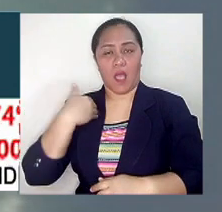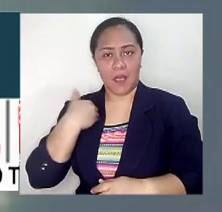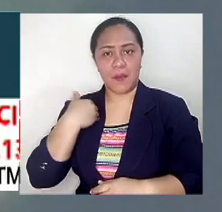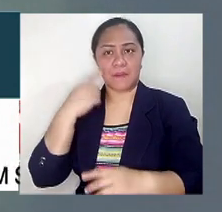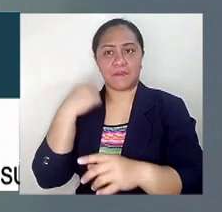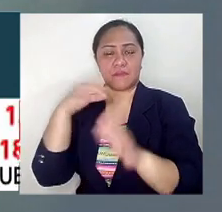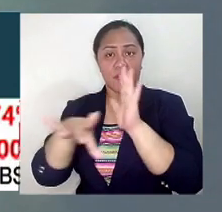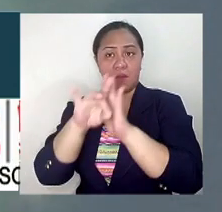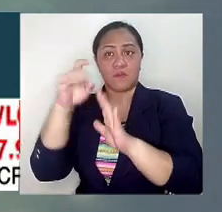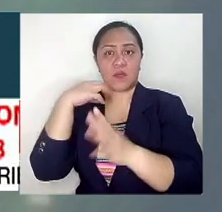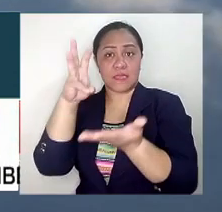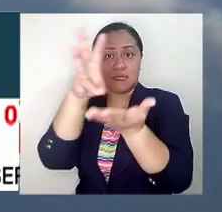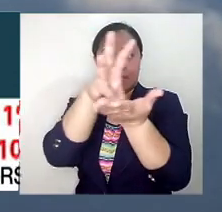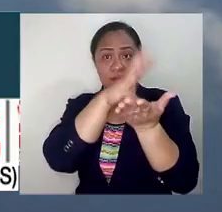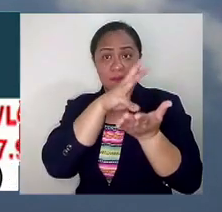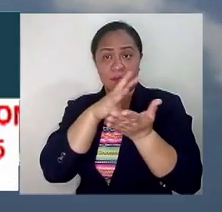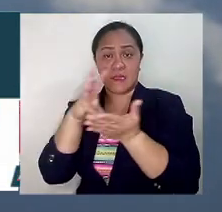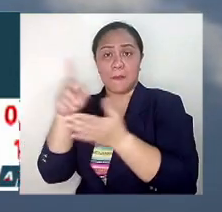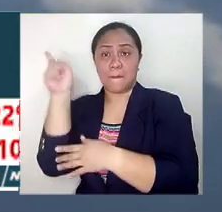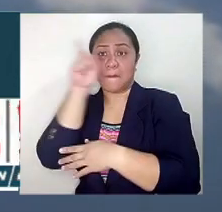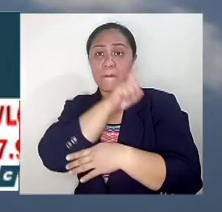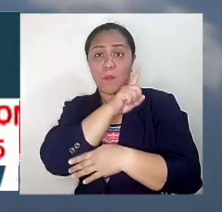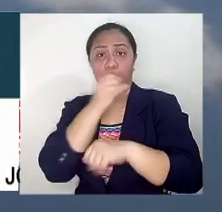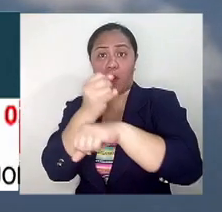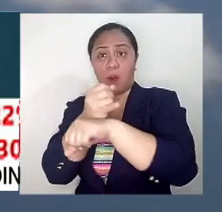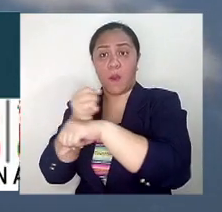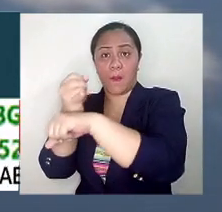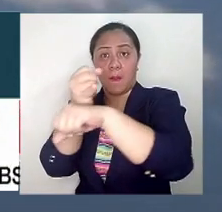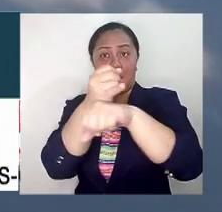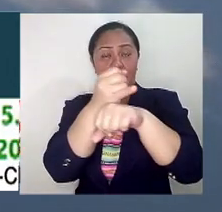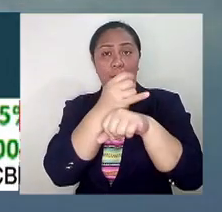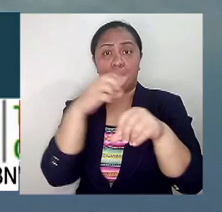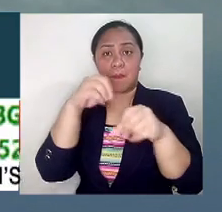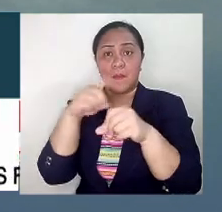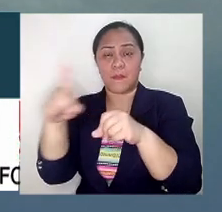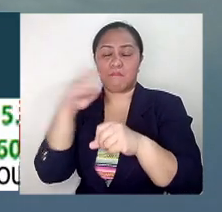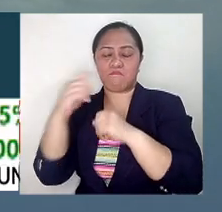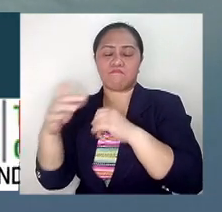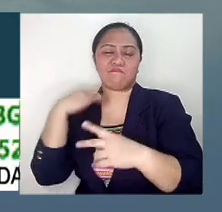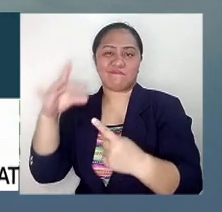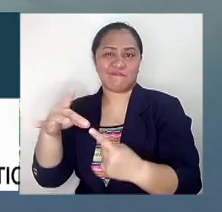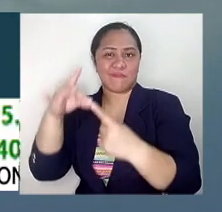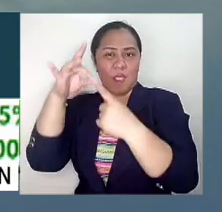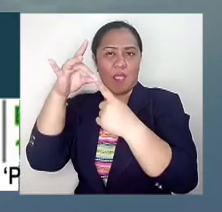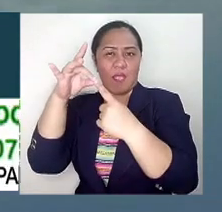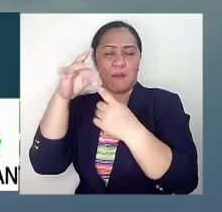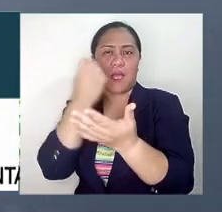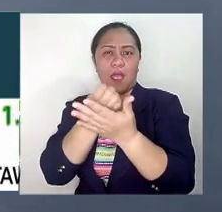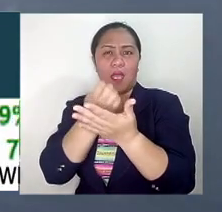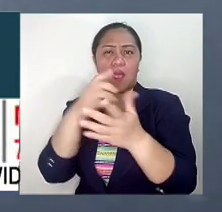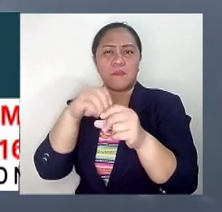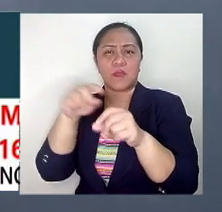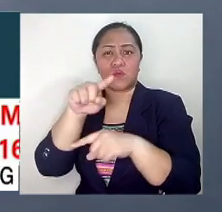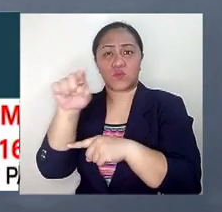seven artificial islands in the Spratlys. It lies within the exclusive economic zone of the Philippines. In 2016, the Permanent